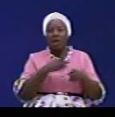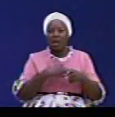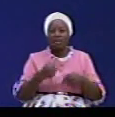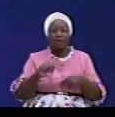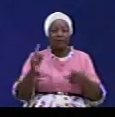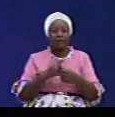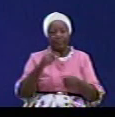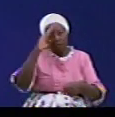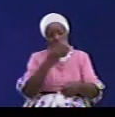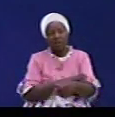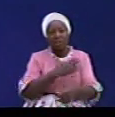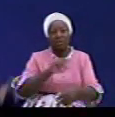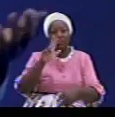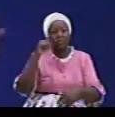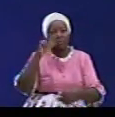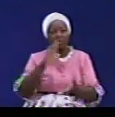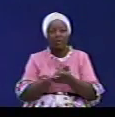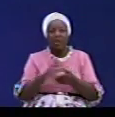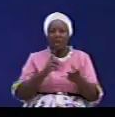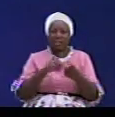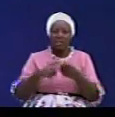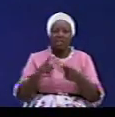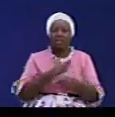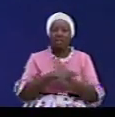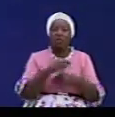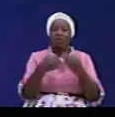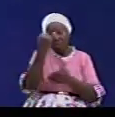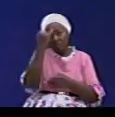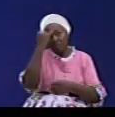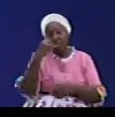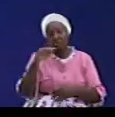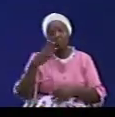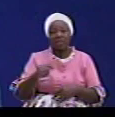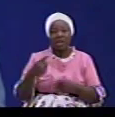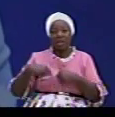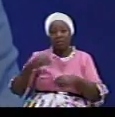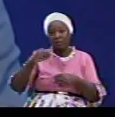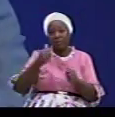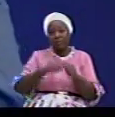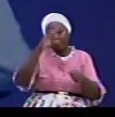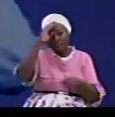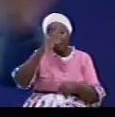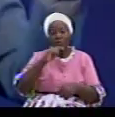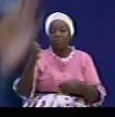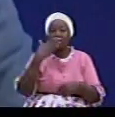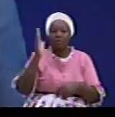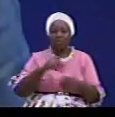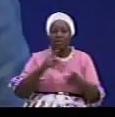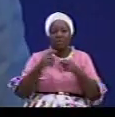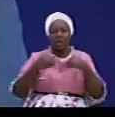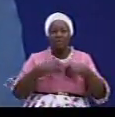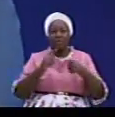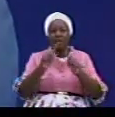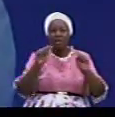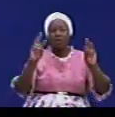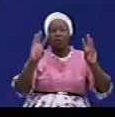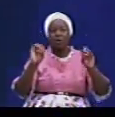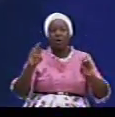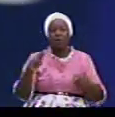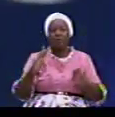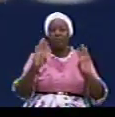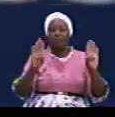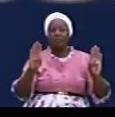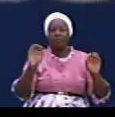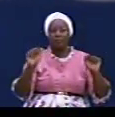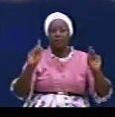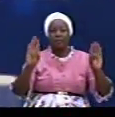imagination of the heart of every man was evil. You have the Tower of Babel. God scattered them. And